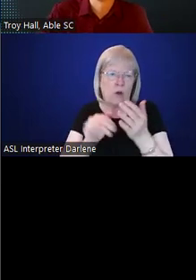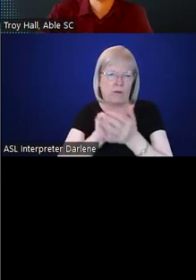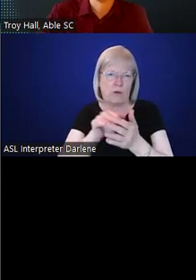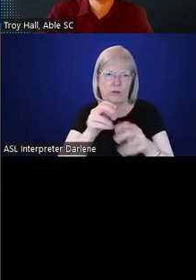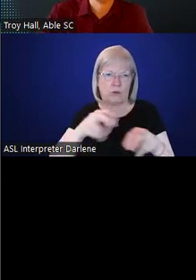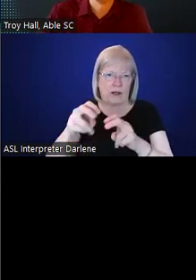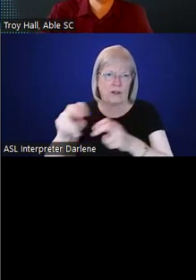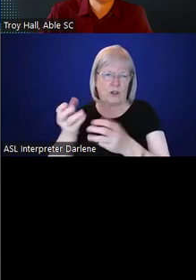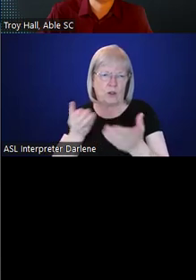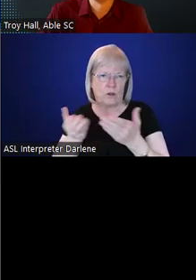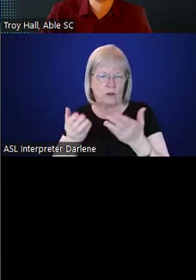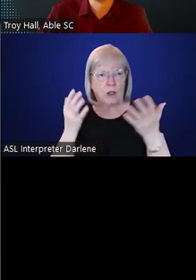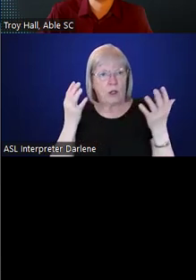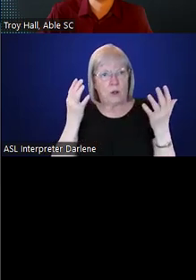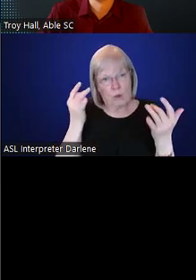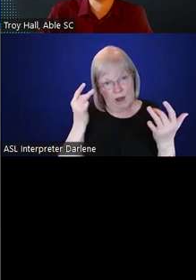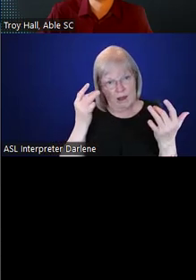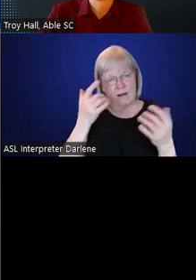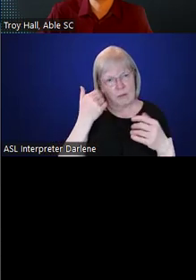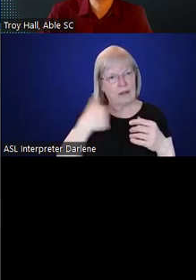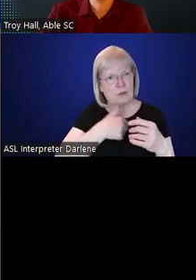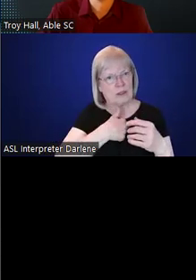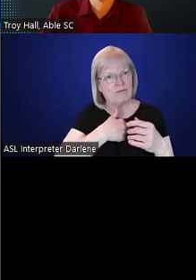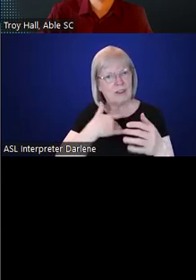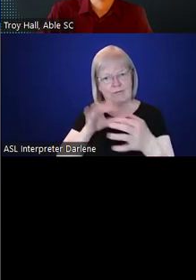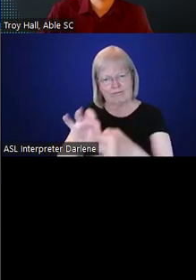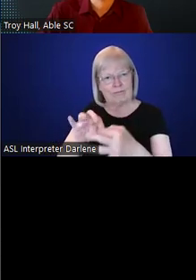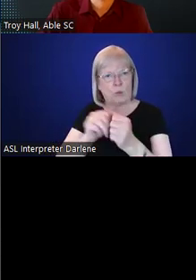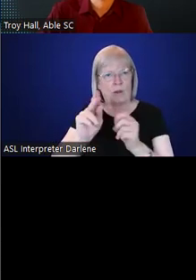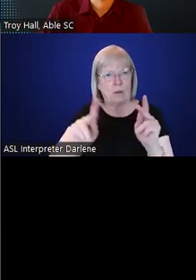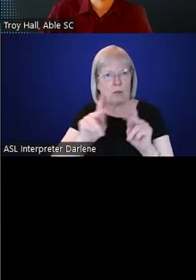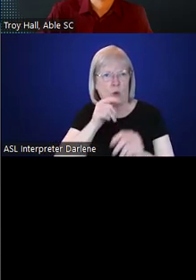it's because of our identity as people with disabilities.